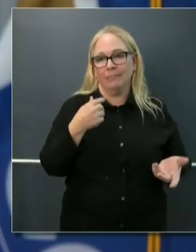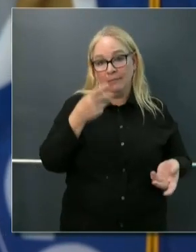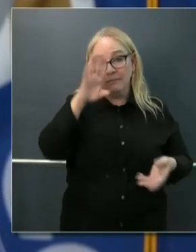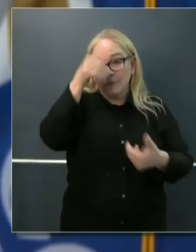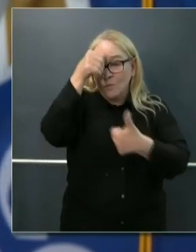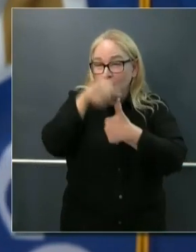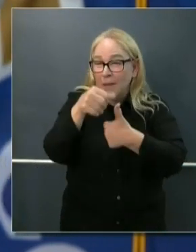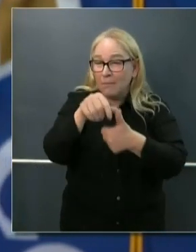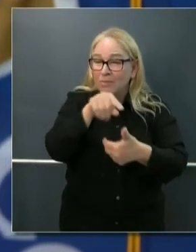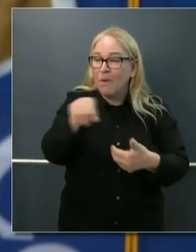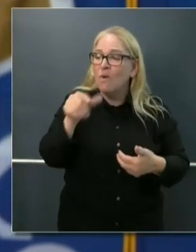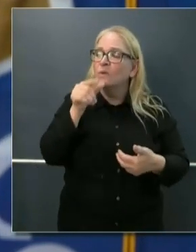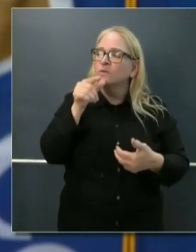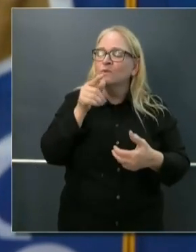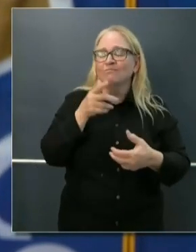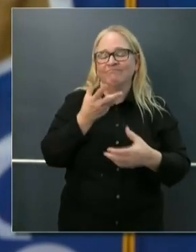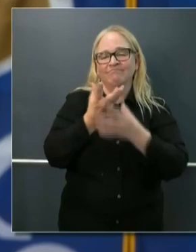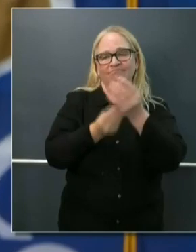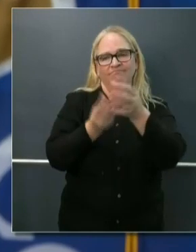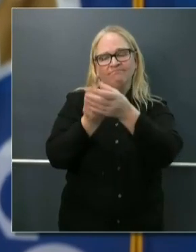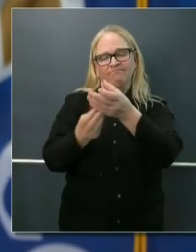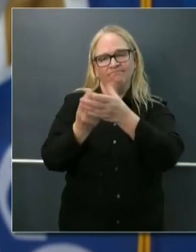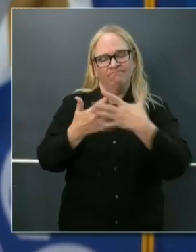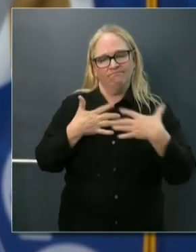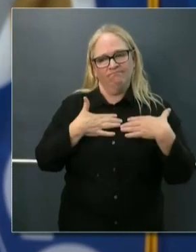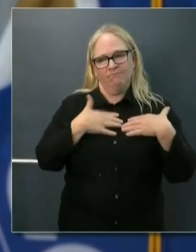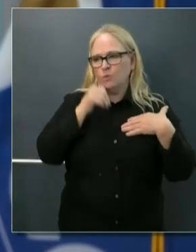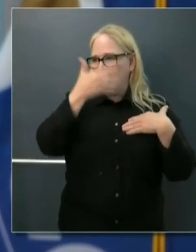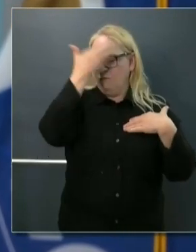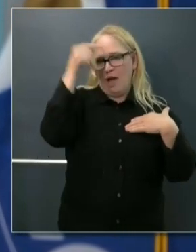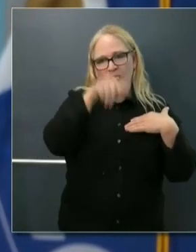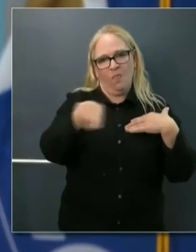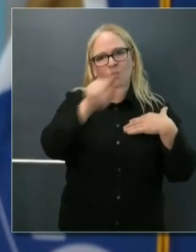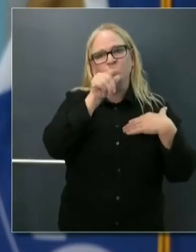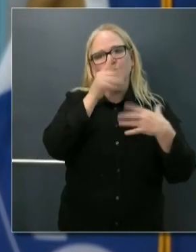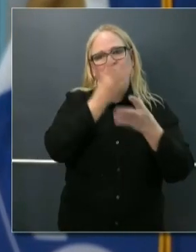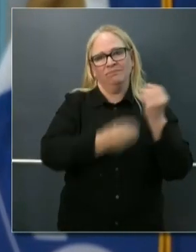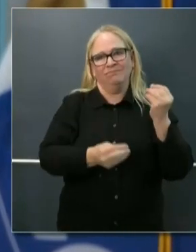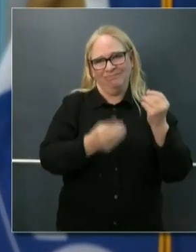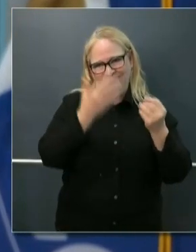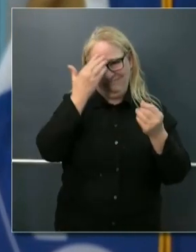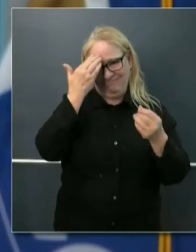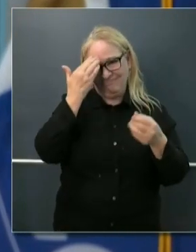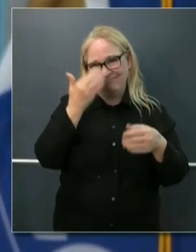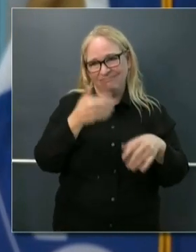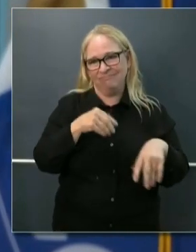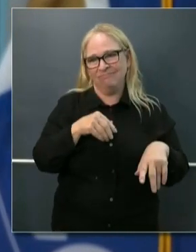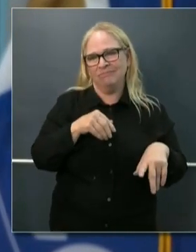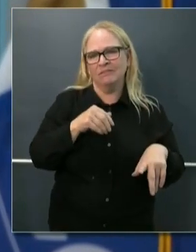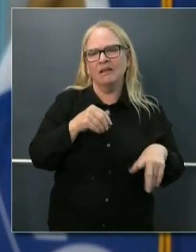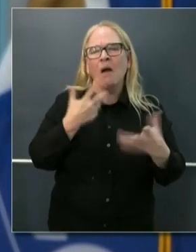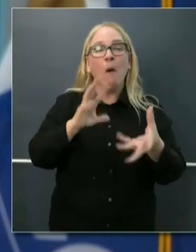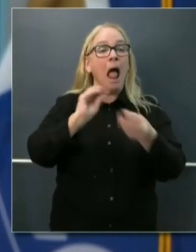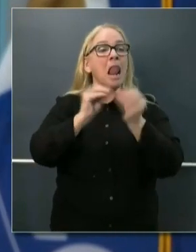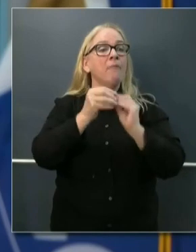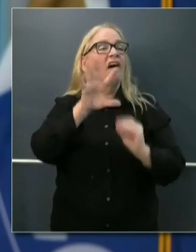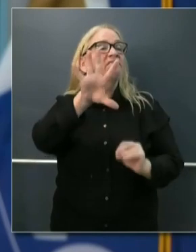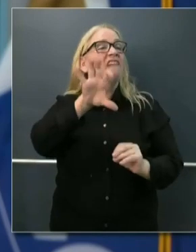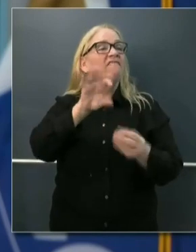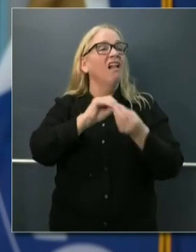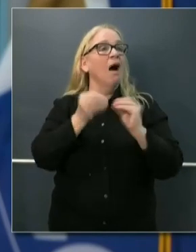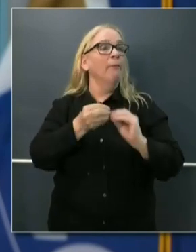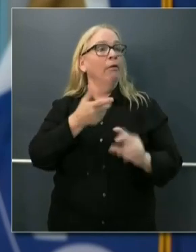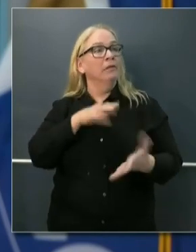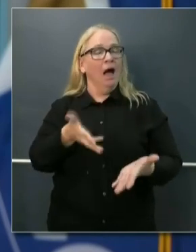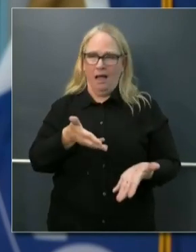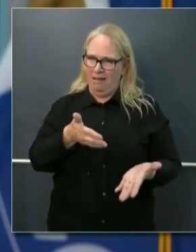we have lost. We will not forget you were not a number. We know your names. We want to hear your stories. We are joining with you and your families